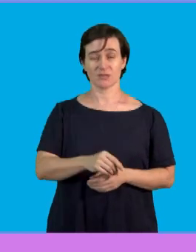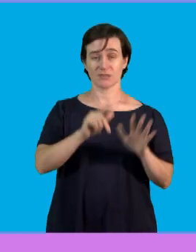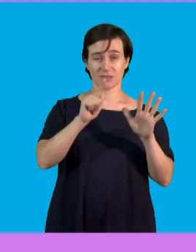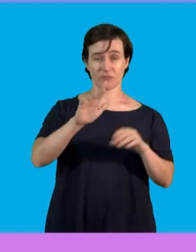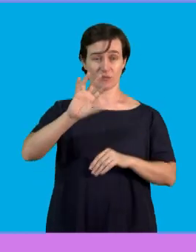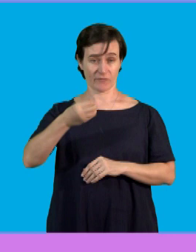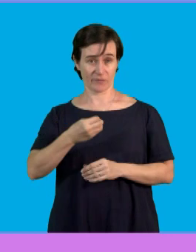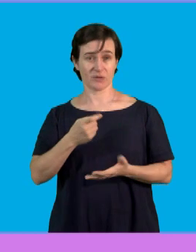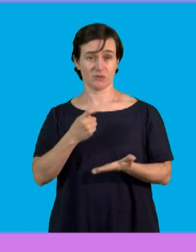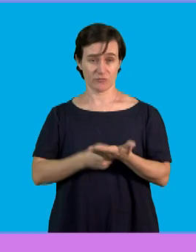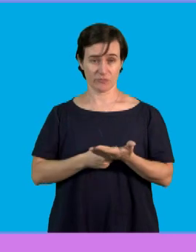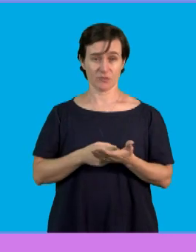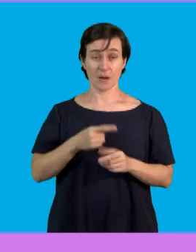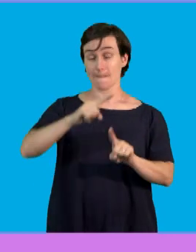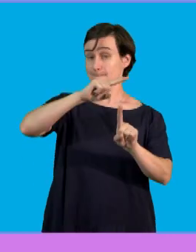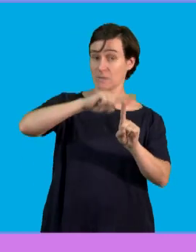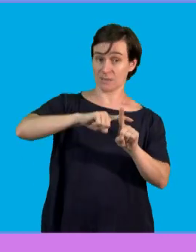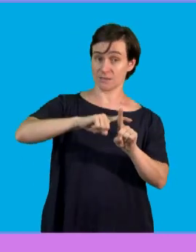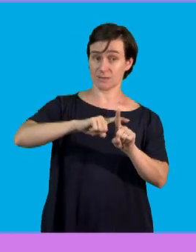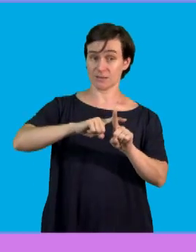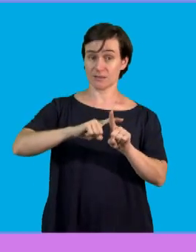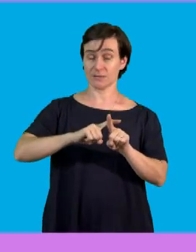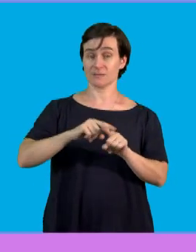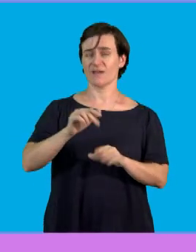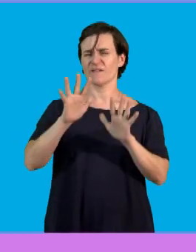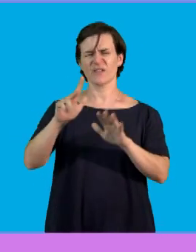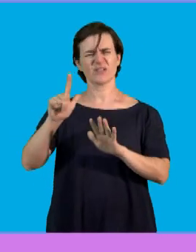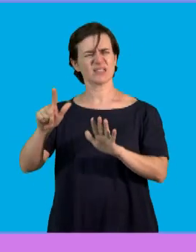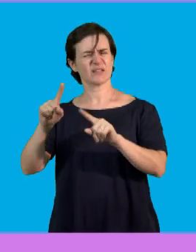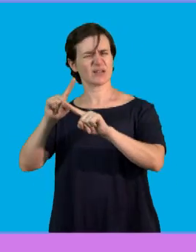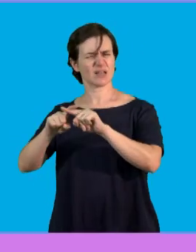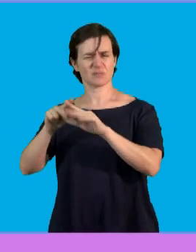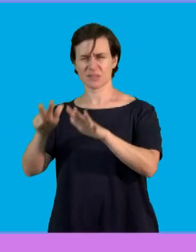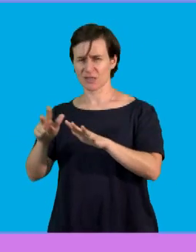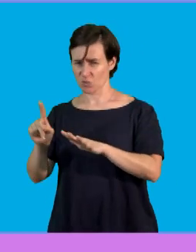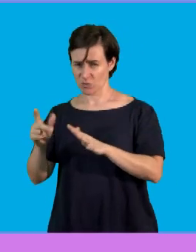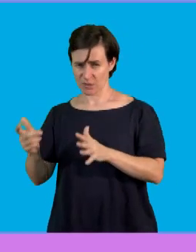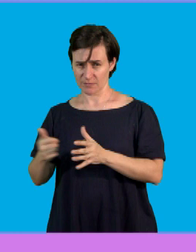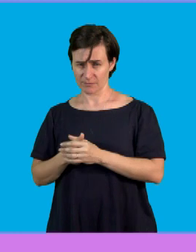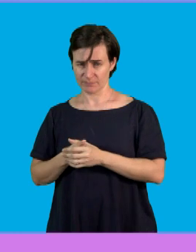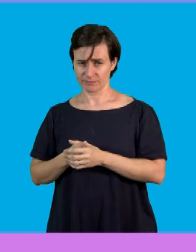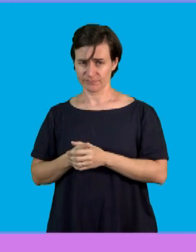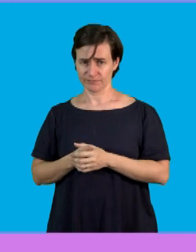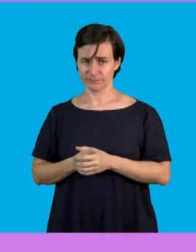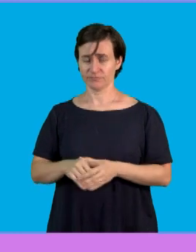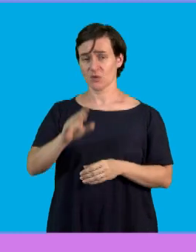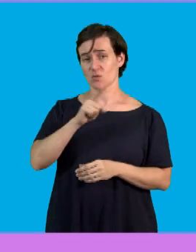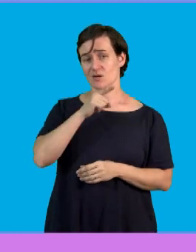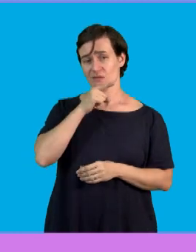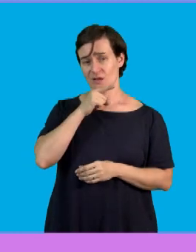33,750 plus 57 multiplied by 18, you will have